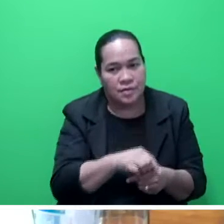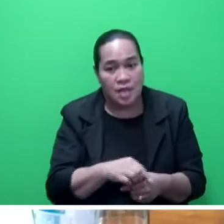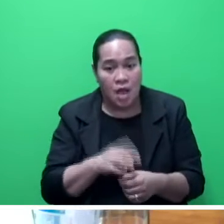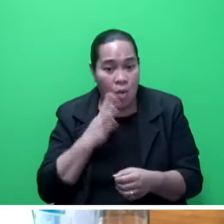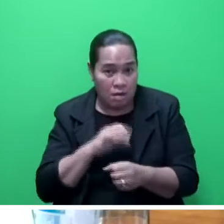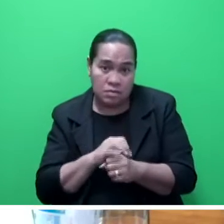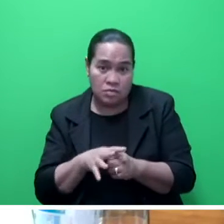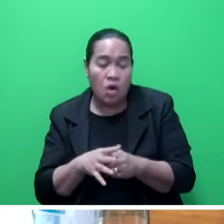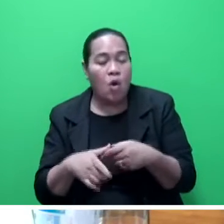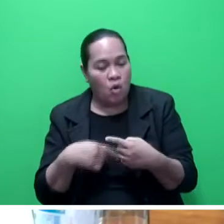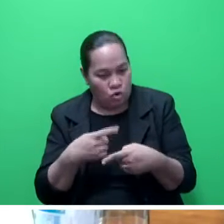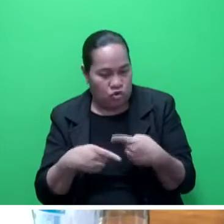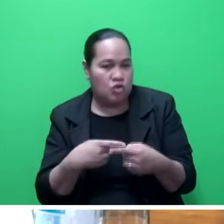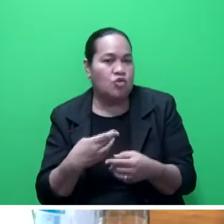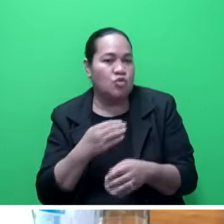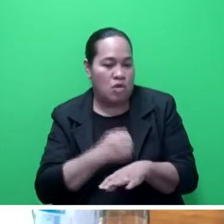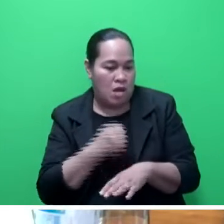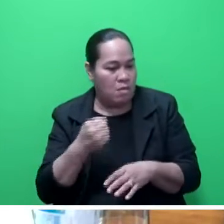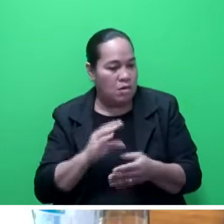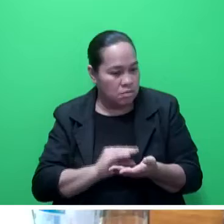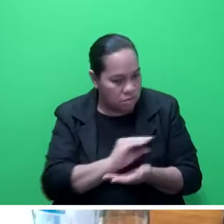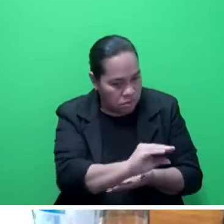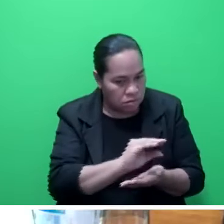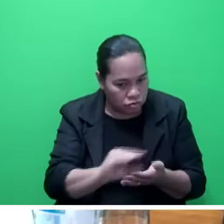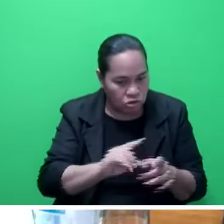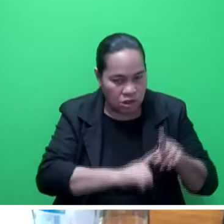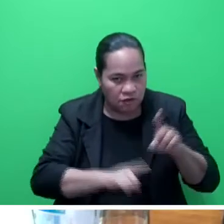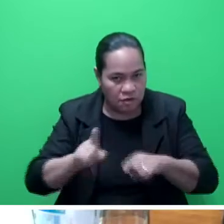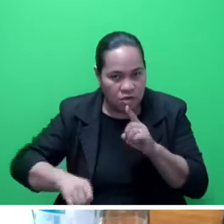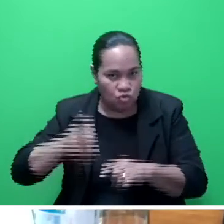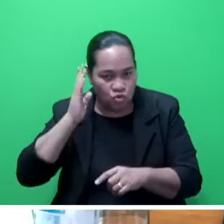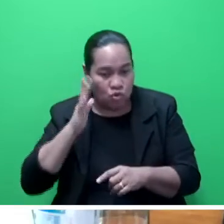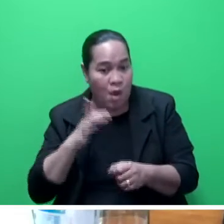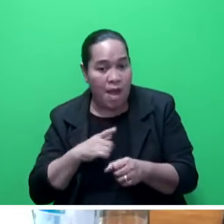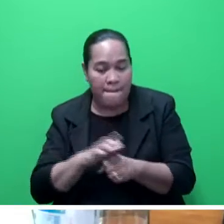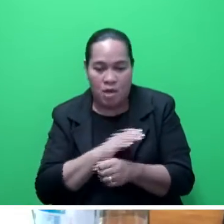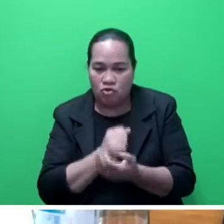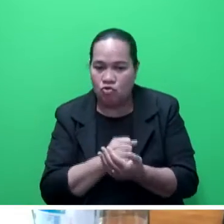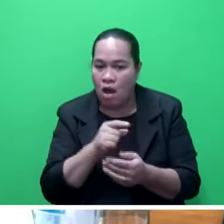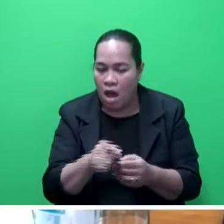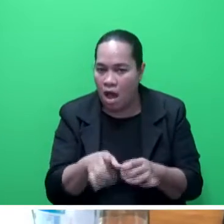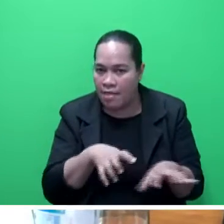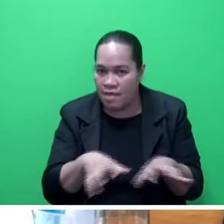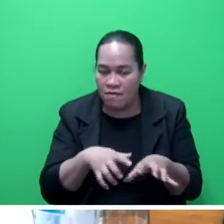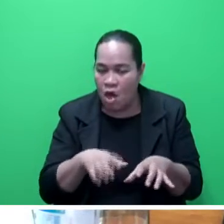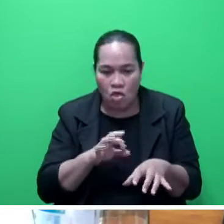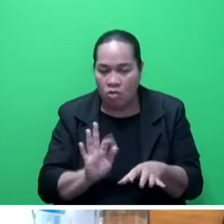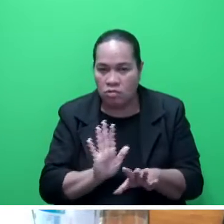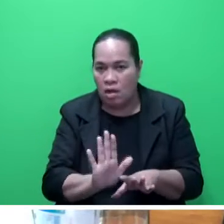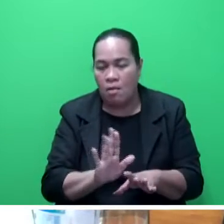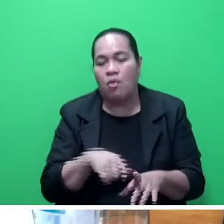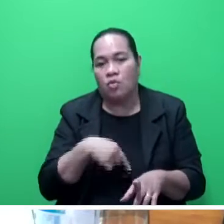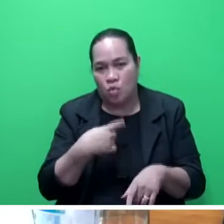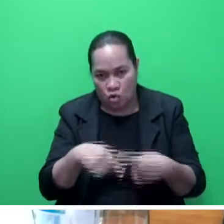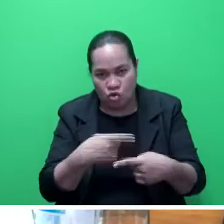provide grants to schools to ensure that the school's operational activities are not affected. Mr. Speaker, sir,